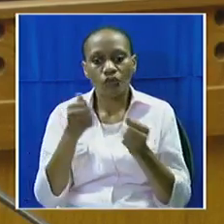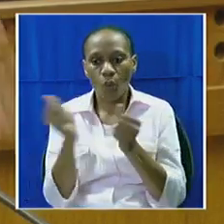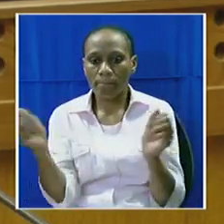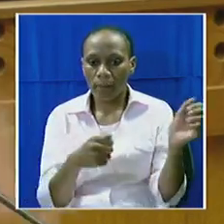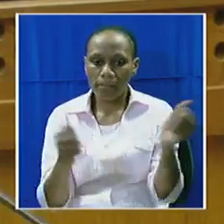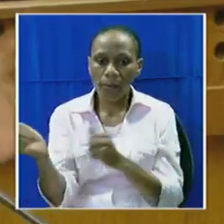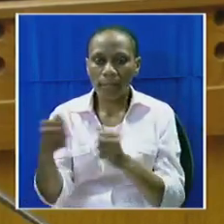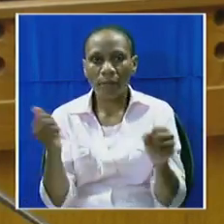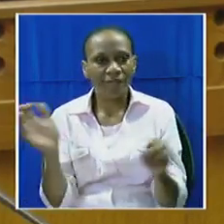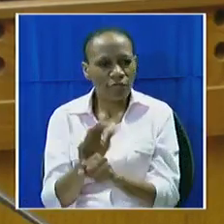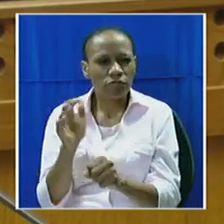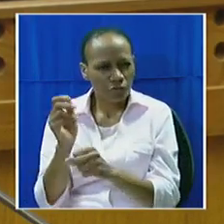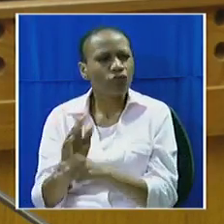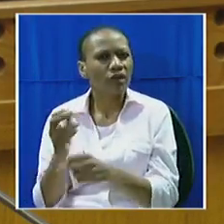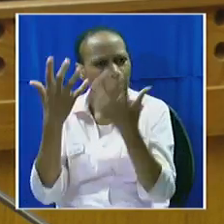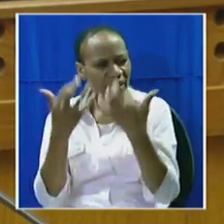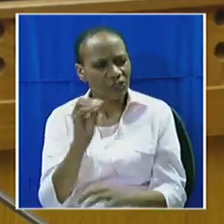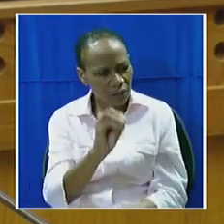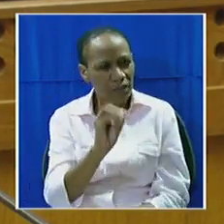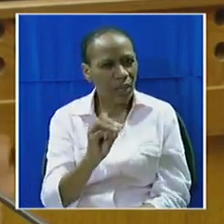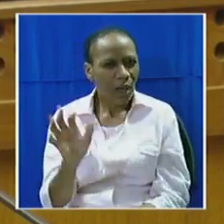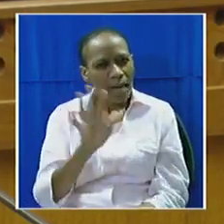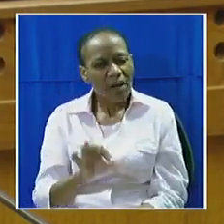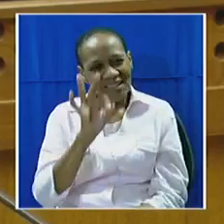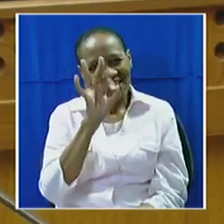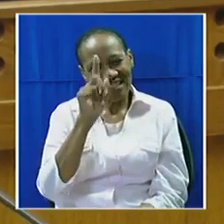vacancy, fully funded posts, they were sitting at